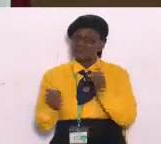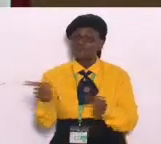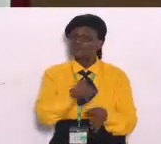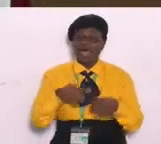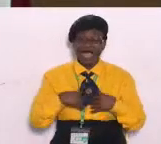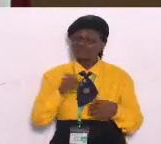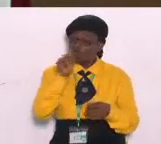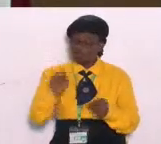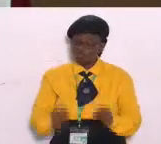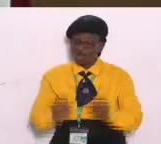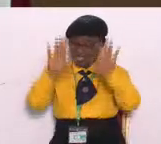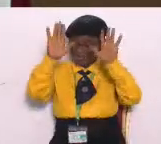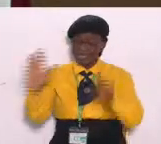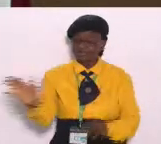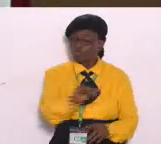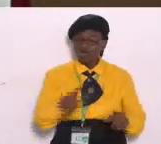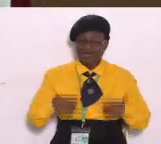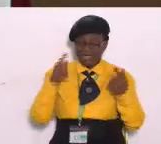your life to him.